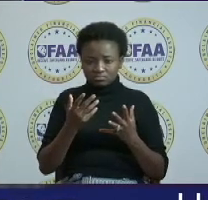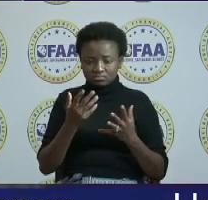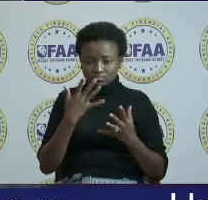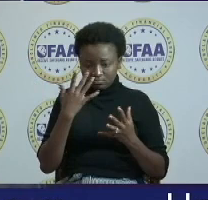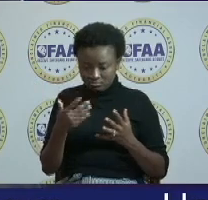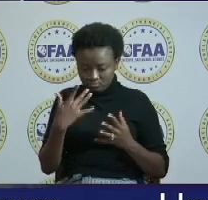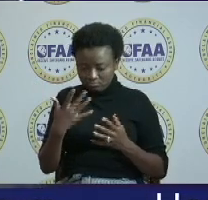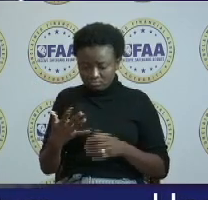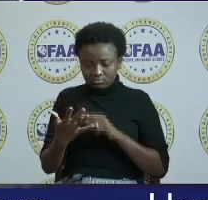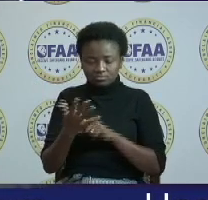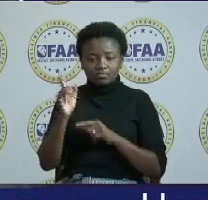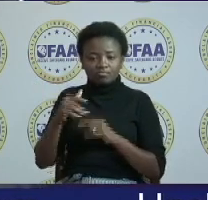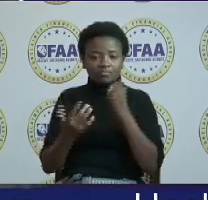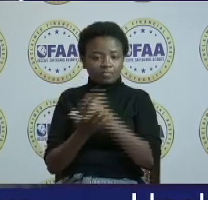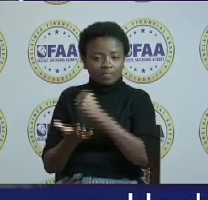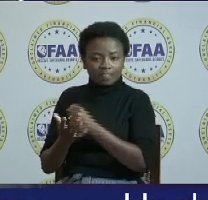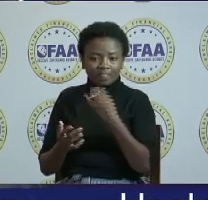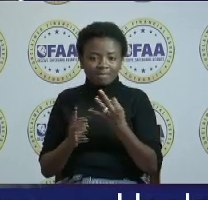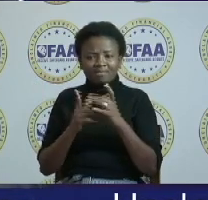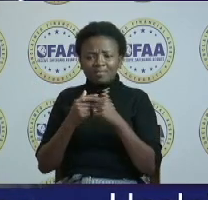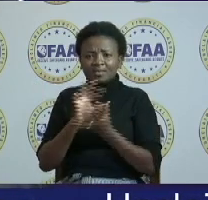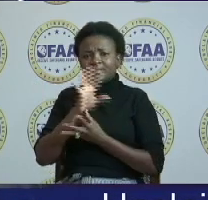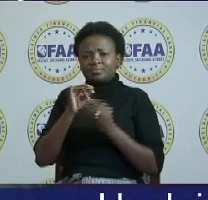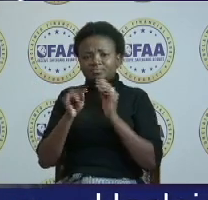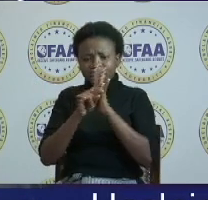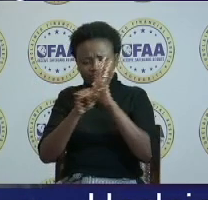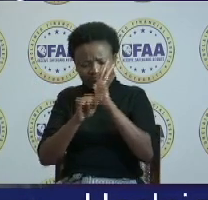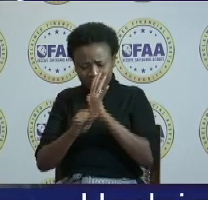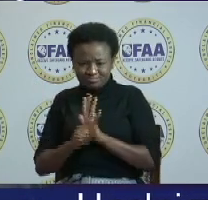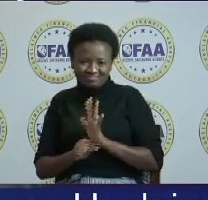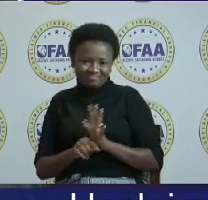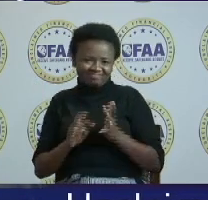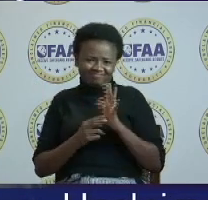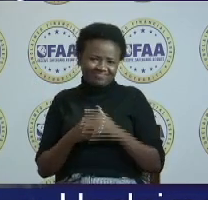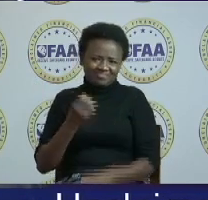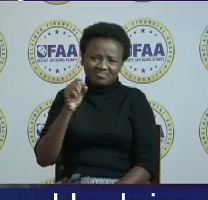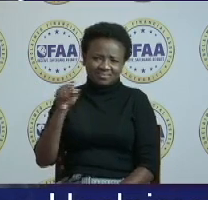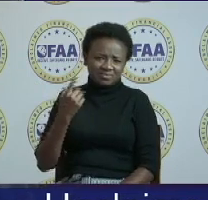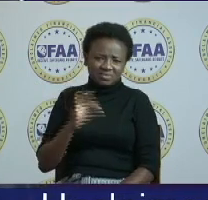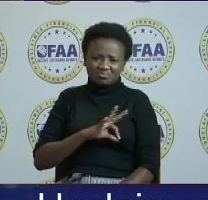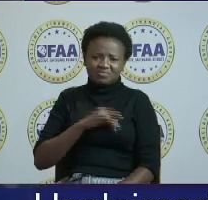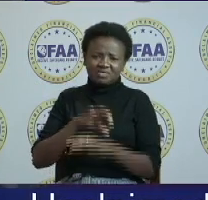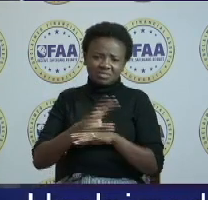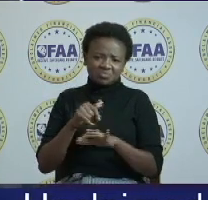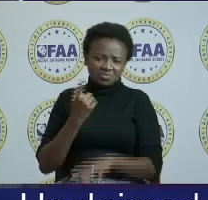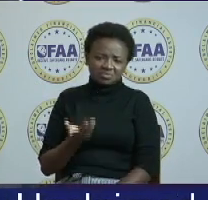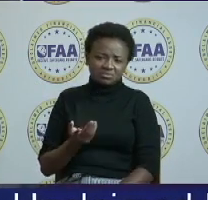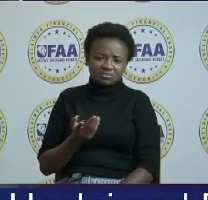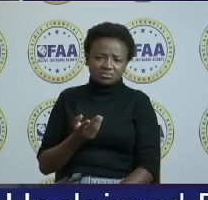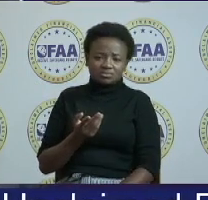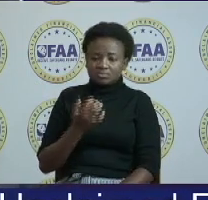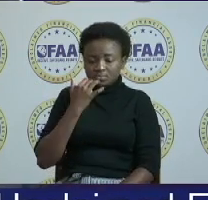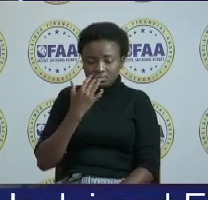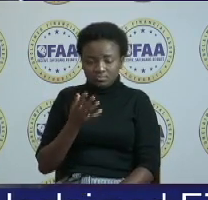have to be have three stamps, then becomes a deterrent to reunification. So the second challenge we have is on the